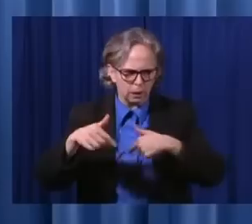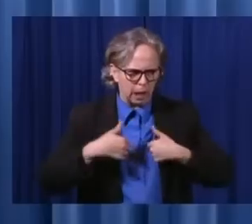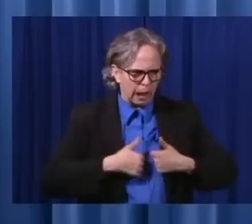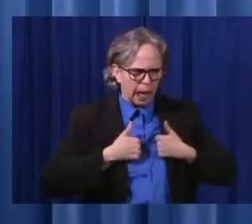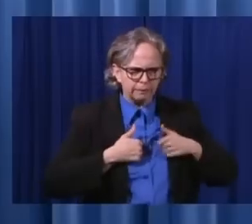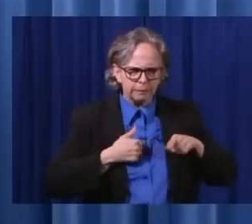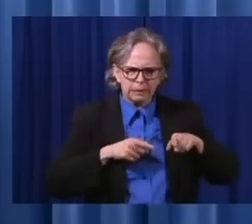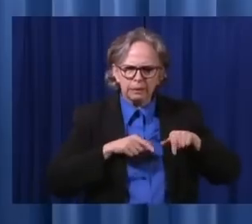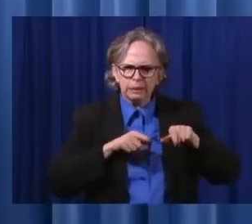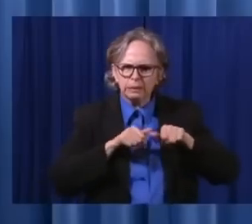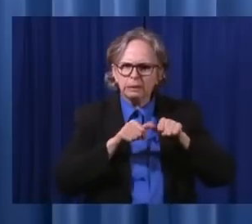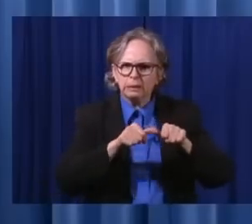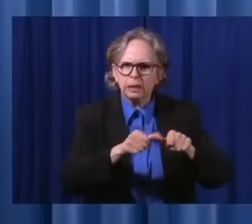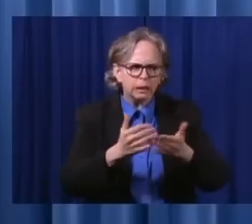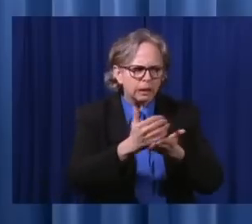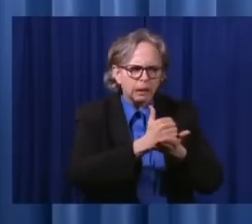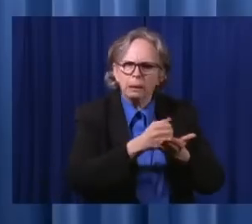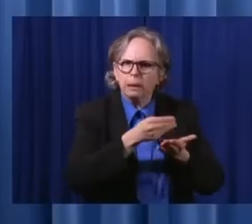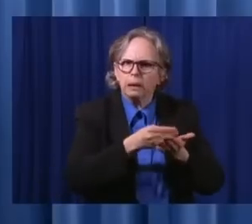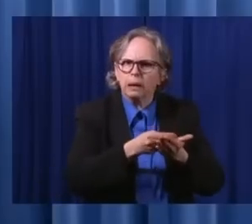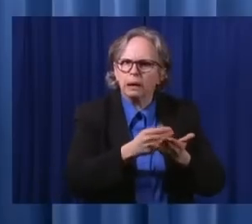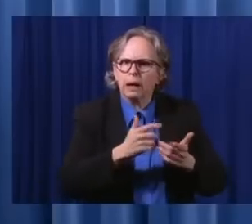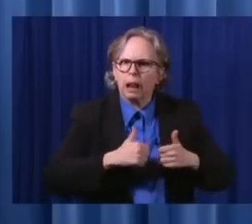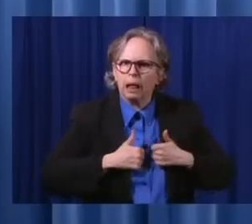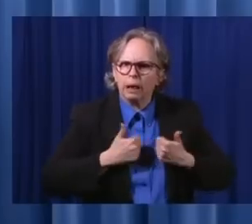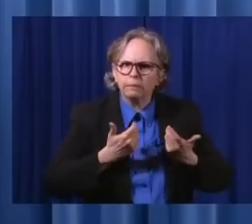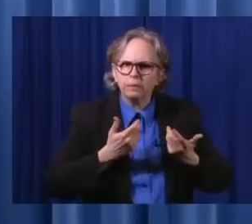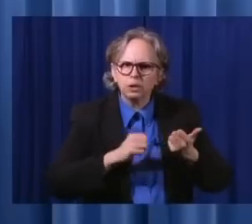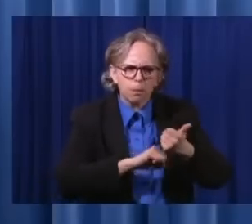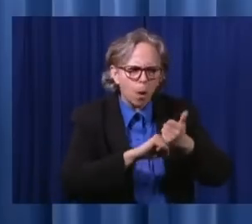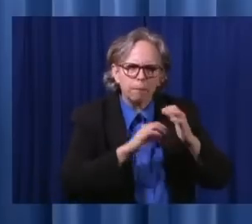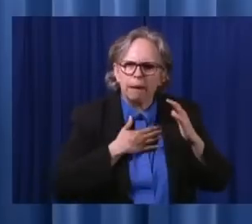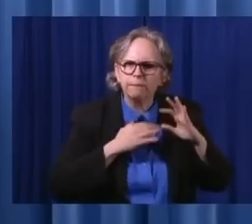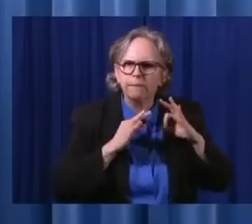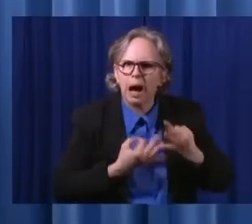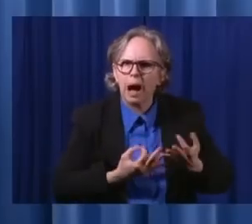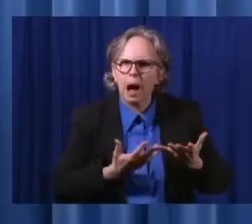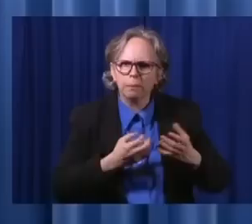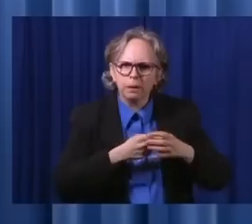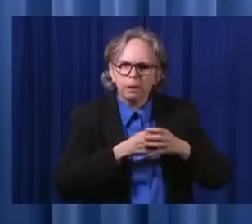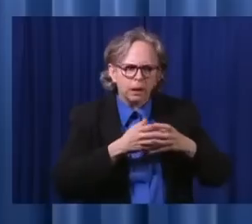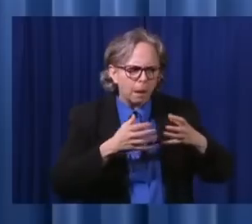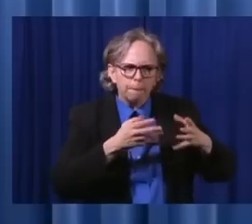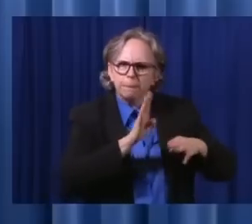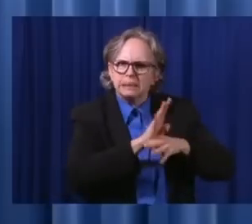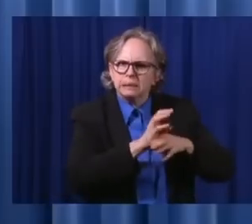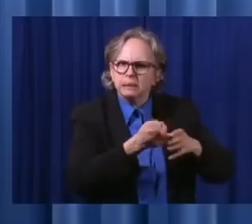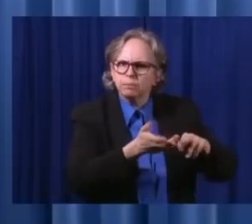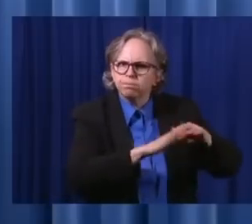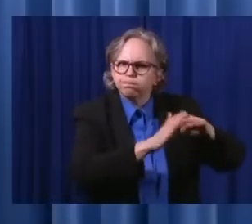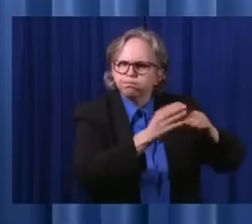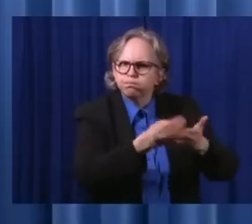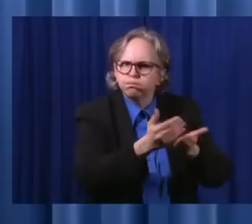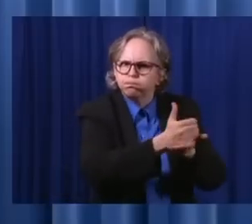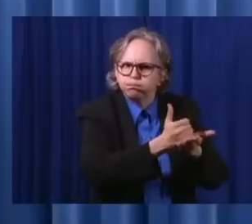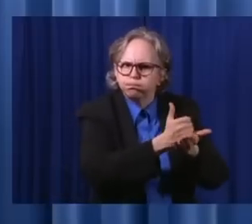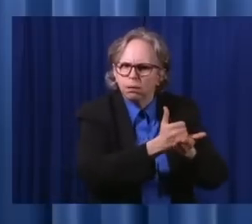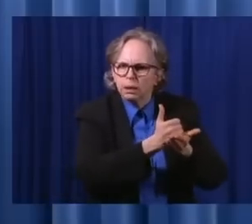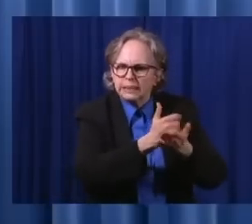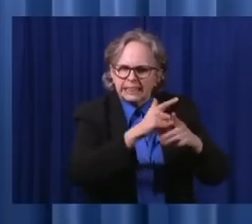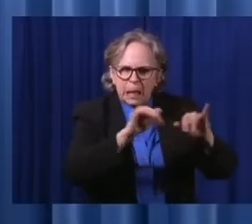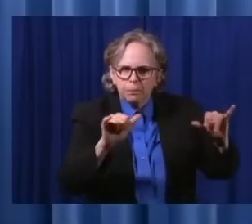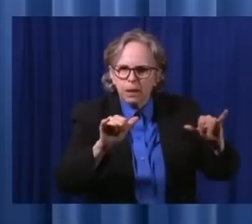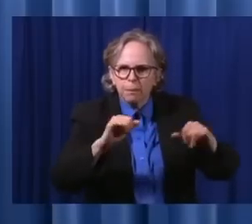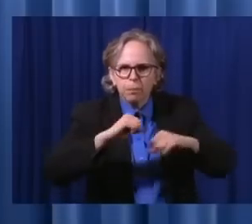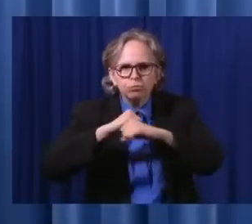to see businesses grow, but at the same time protect ourselves? And so that social